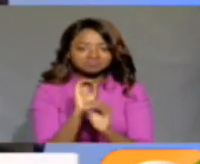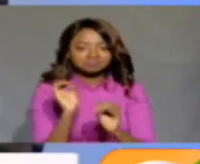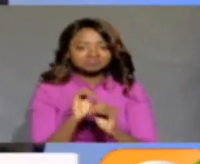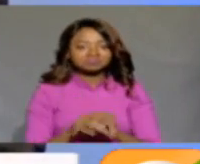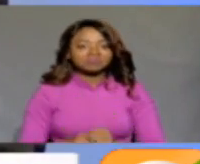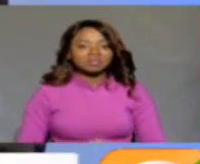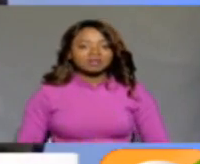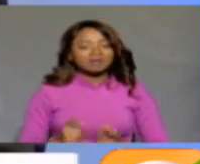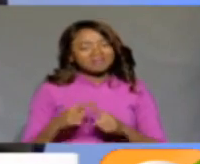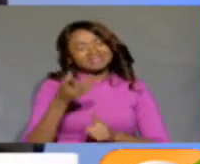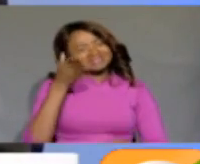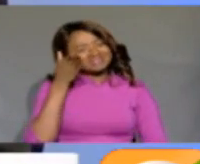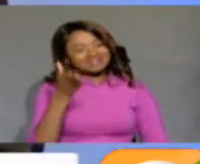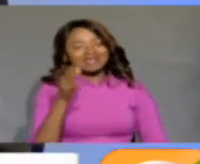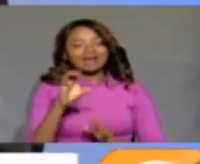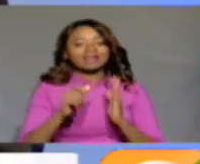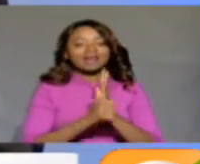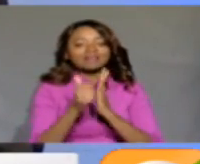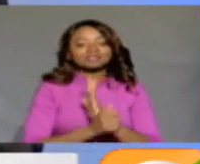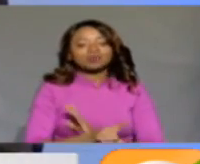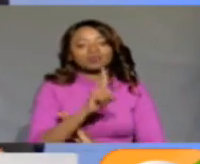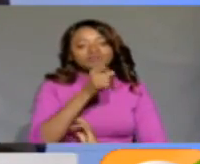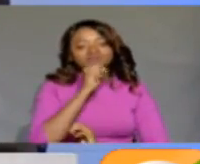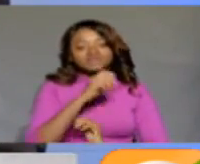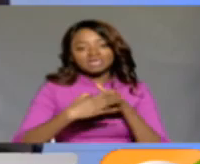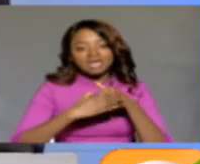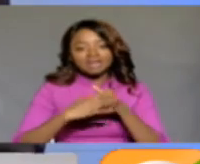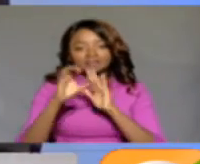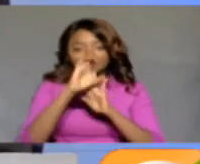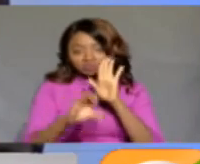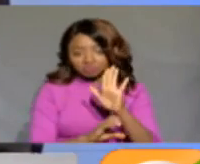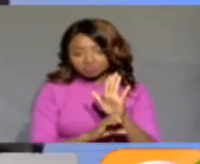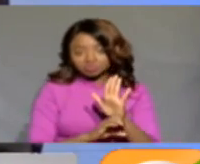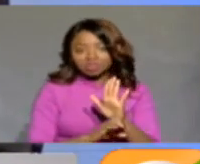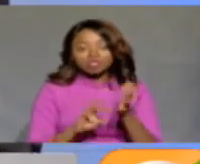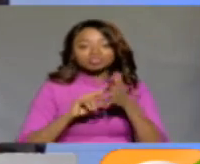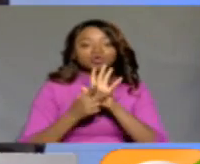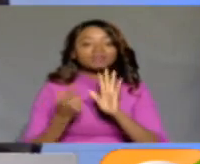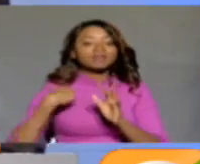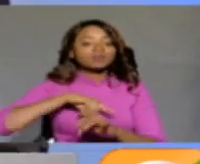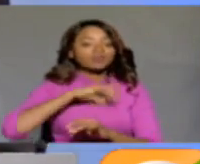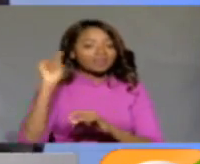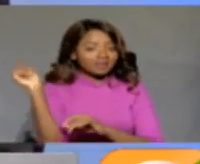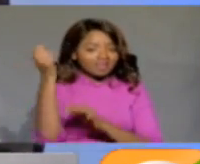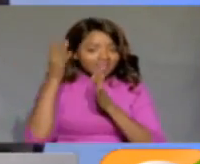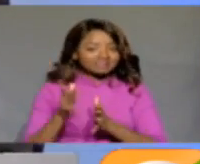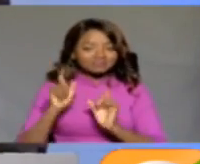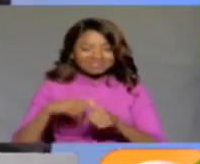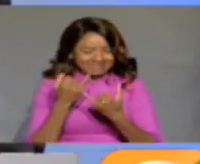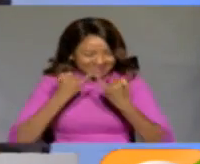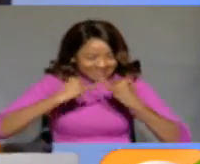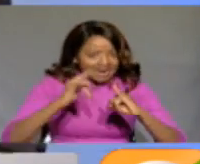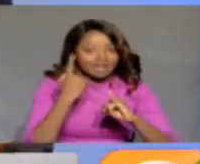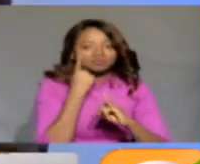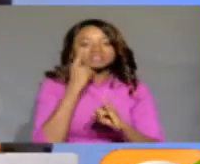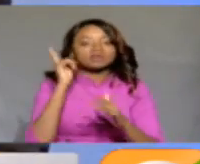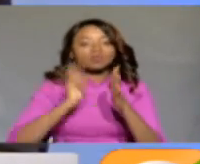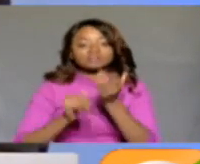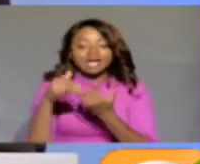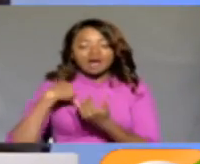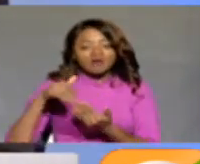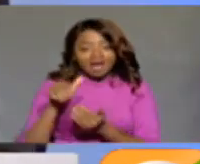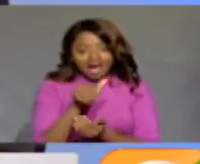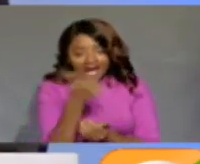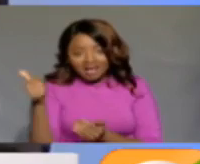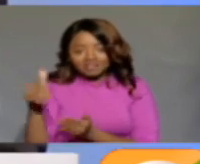yet it's completely enshrined in Article 159 of the Constitution. So basically, Kenyans then should try to see that there are other means